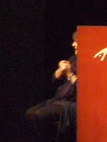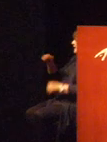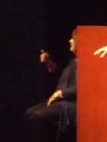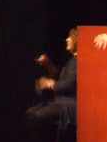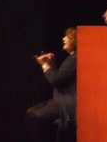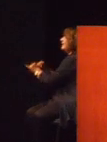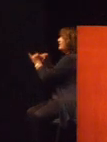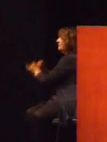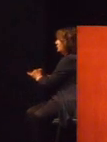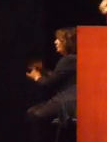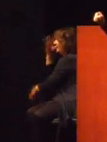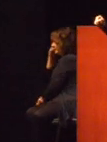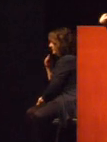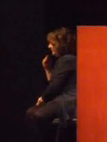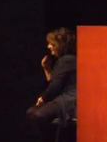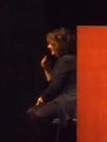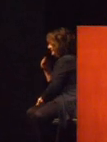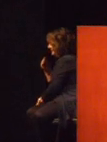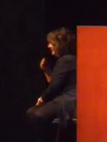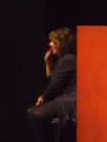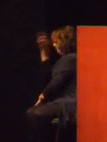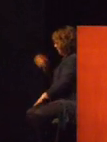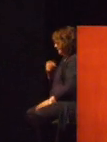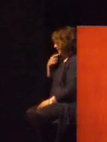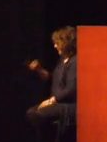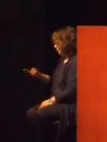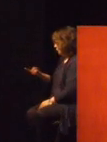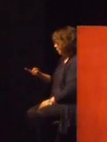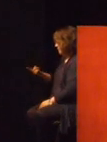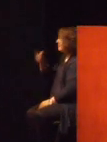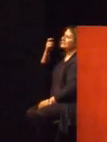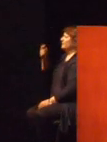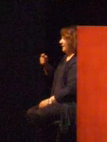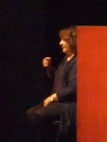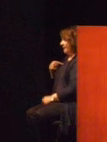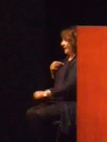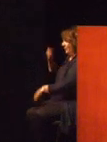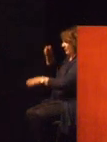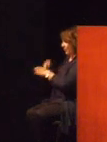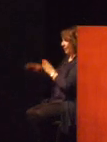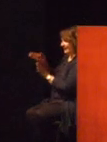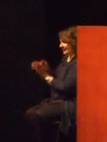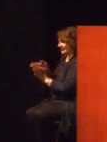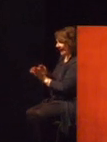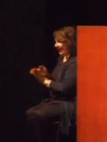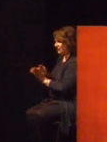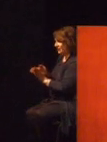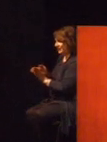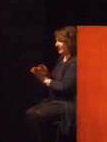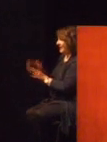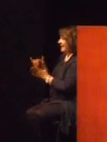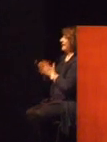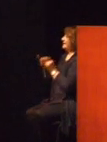level experience. And so I say that because I'm going to be going into the psychology, and it's the individual